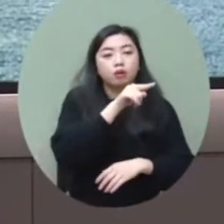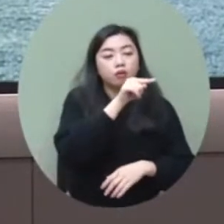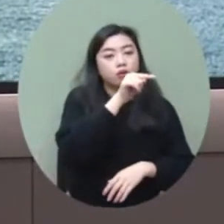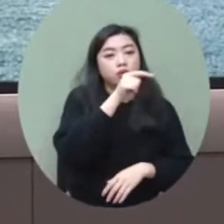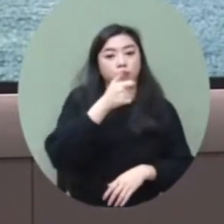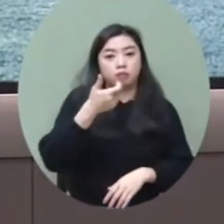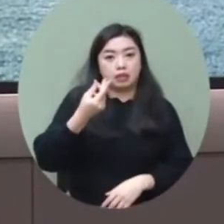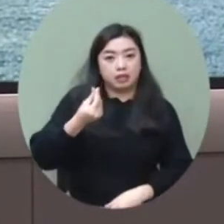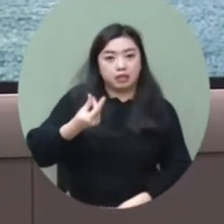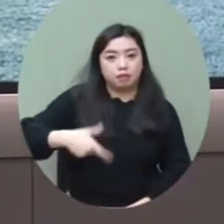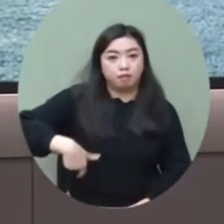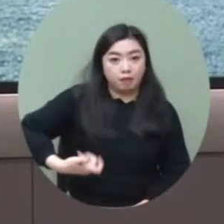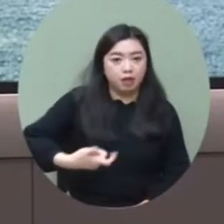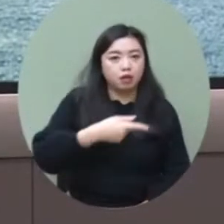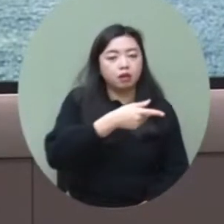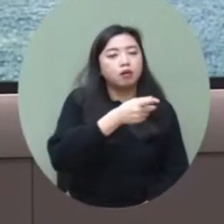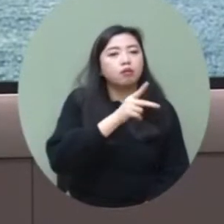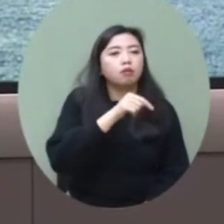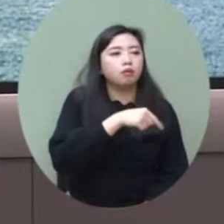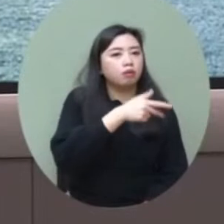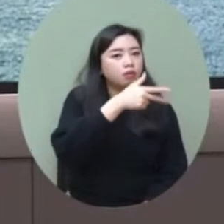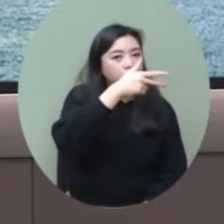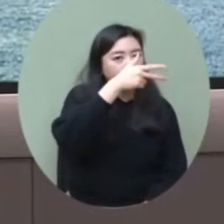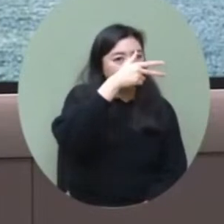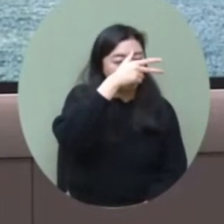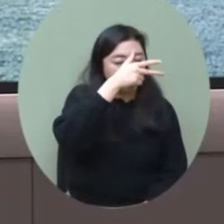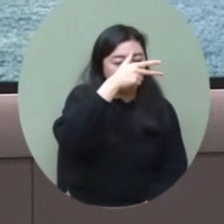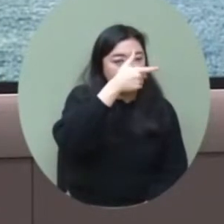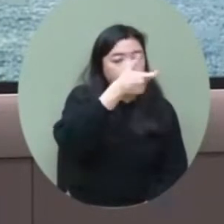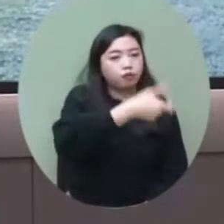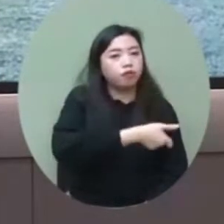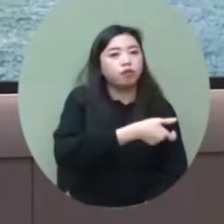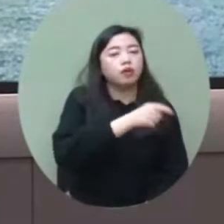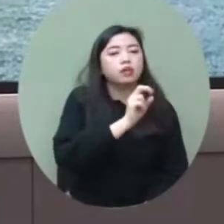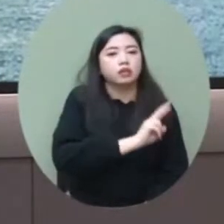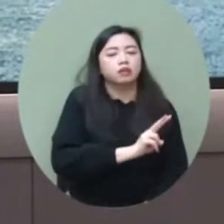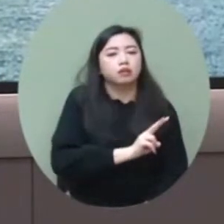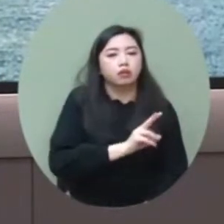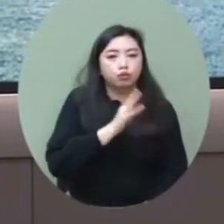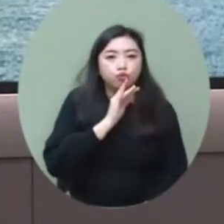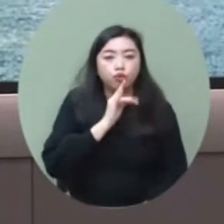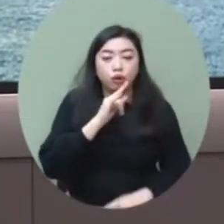Hospital with 20 beds. Patients only need to pay the